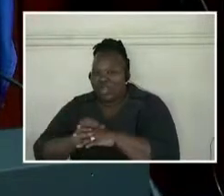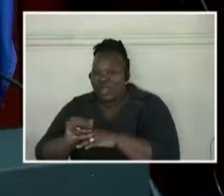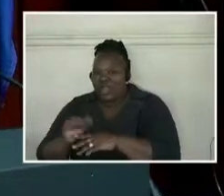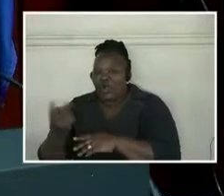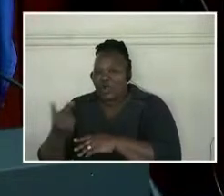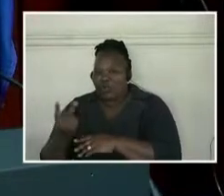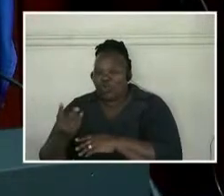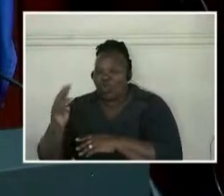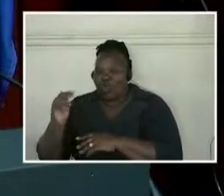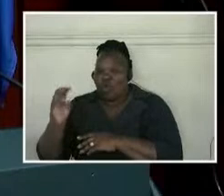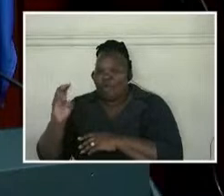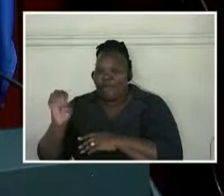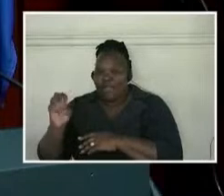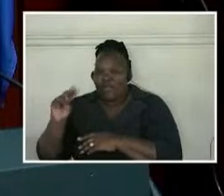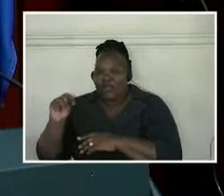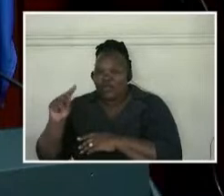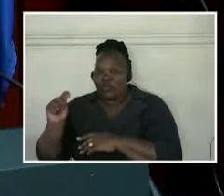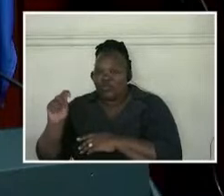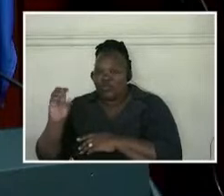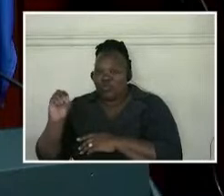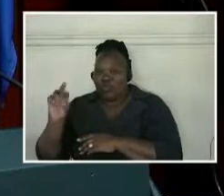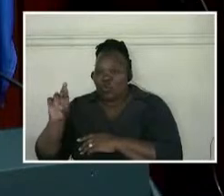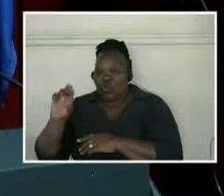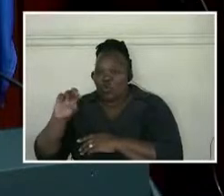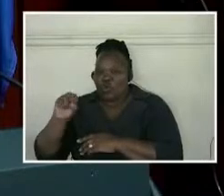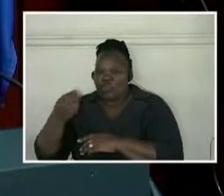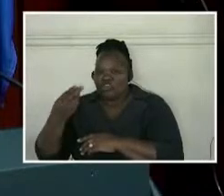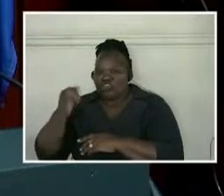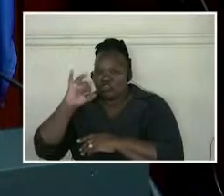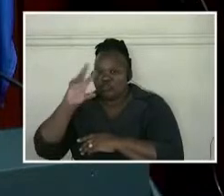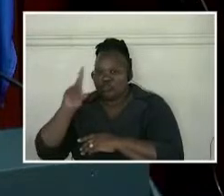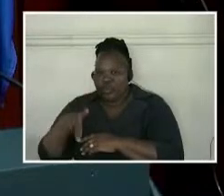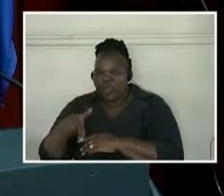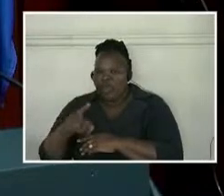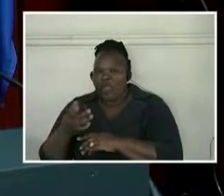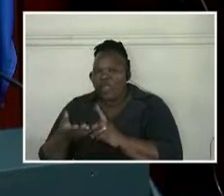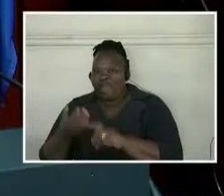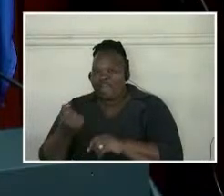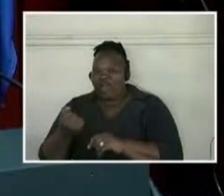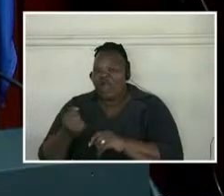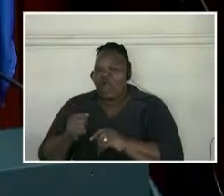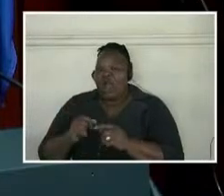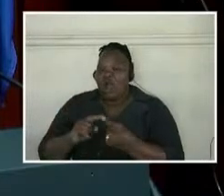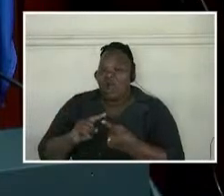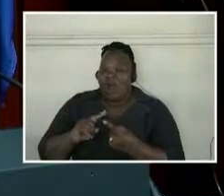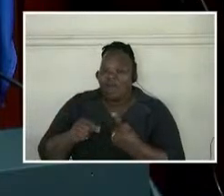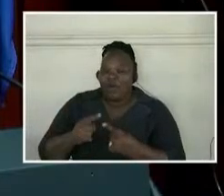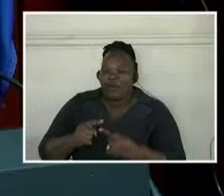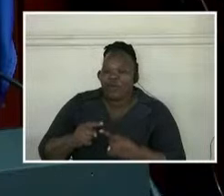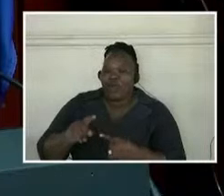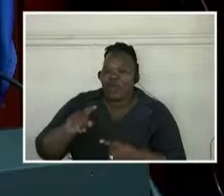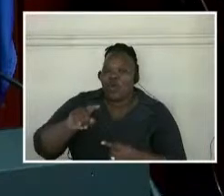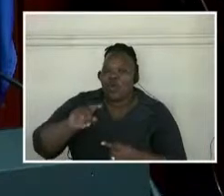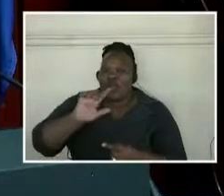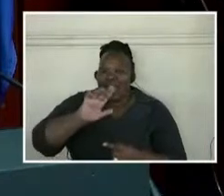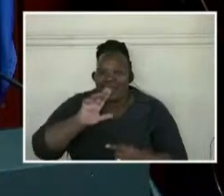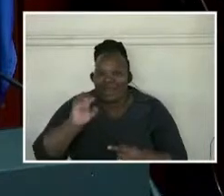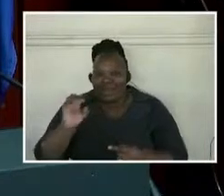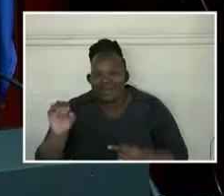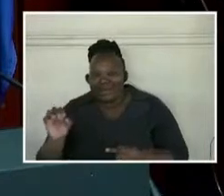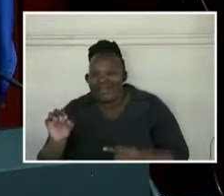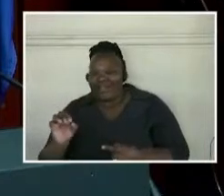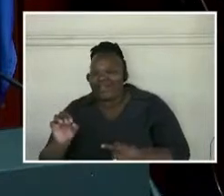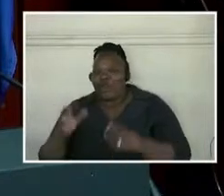keeping at alive created 960 direct opportunities for the industry and has created